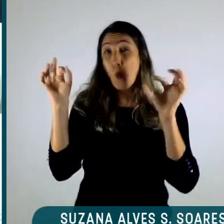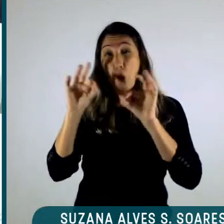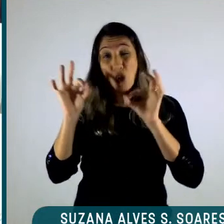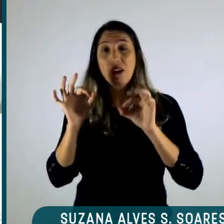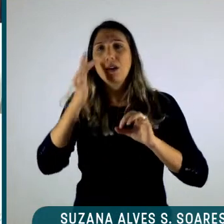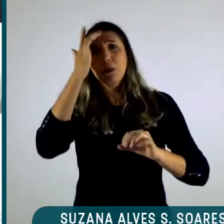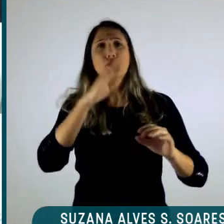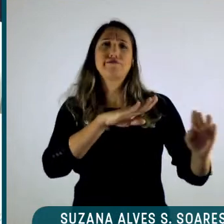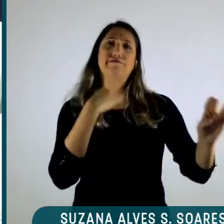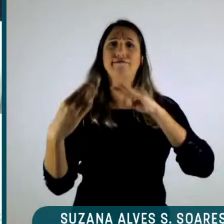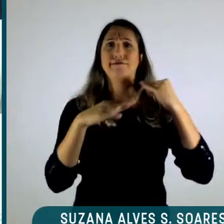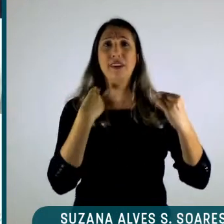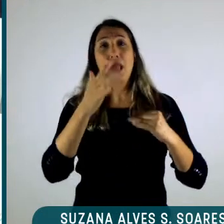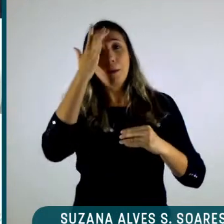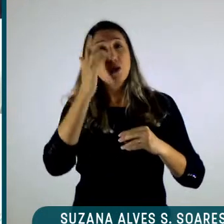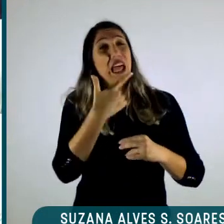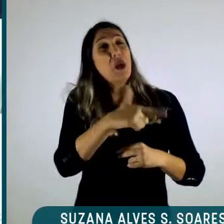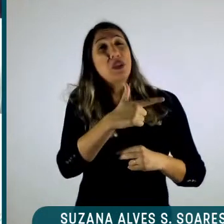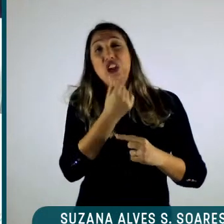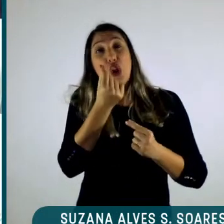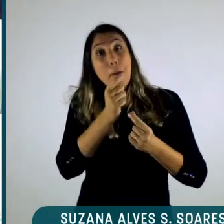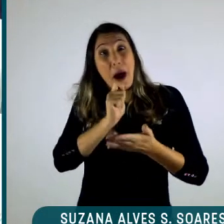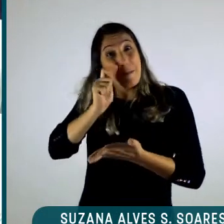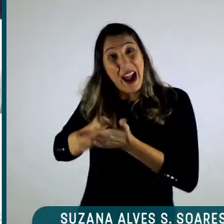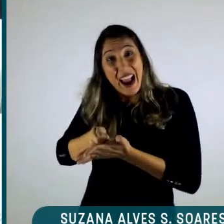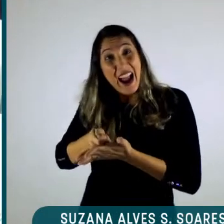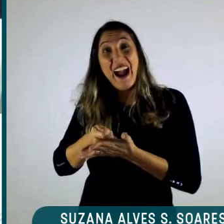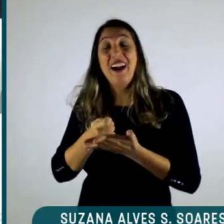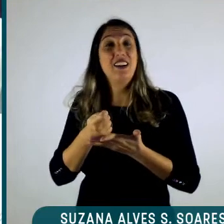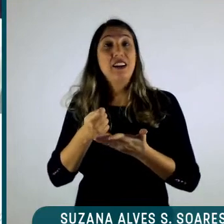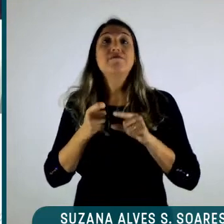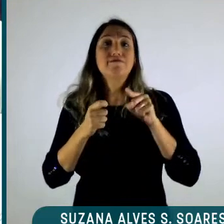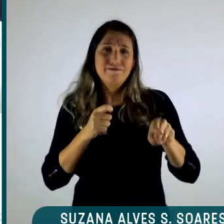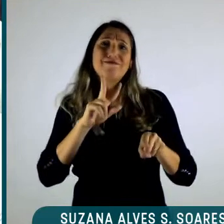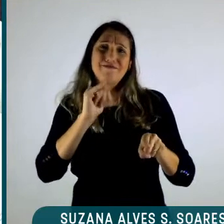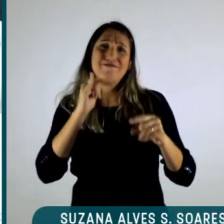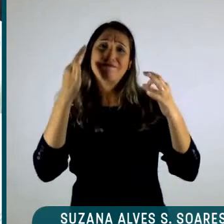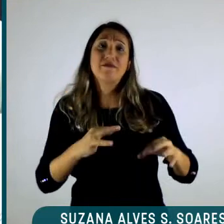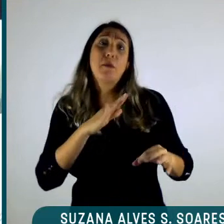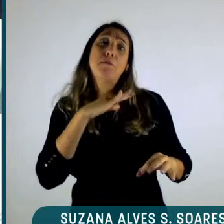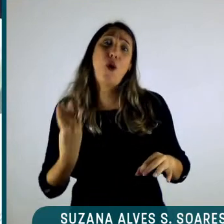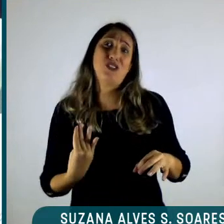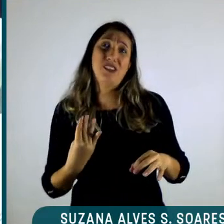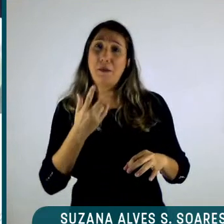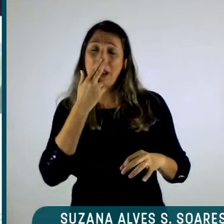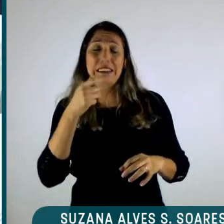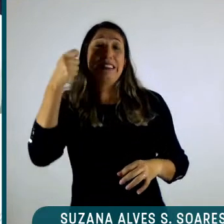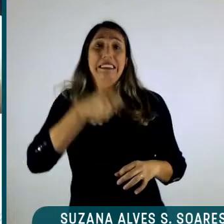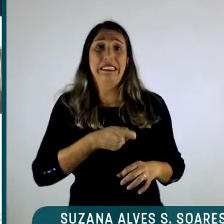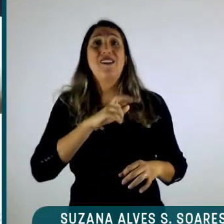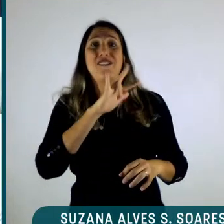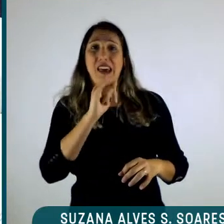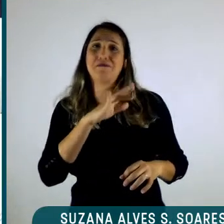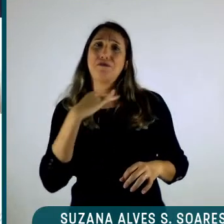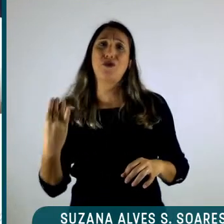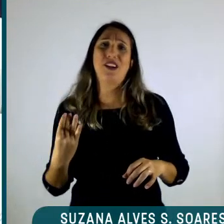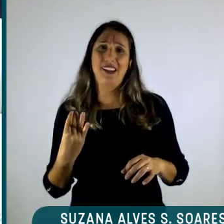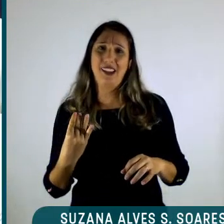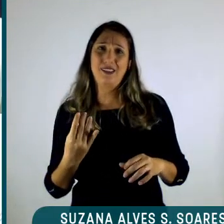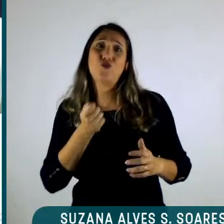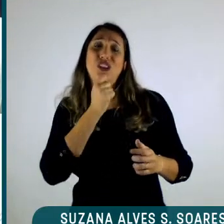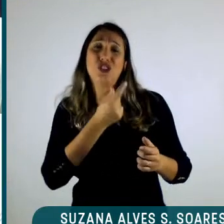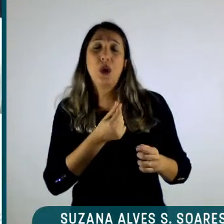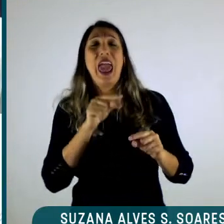because without this, people would die. Those who cannot pay for their treatment would be condemned to death,